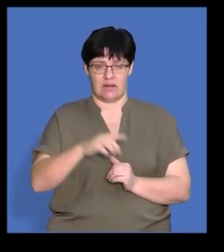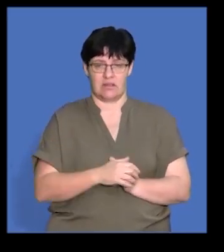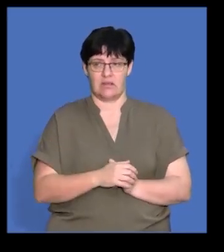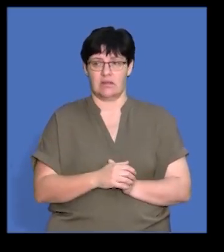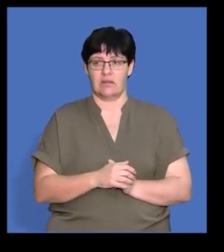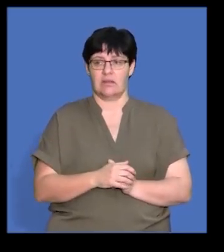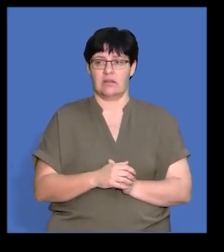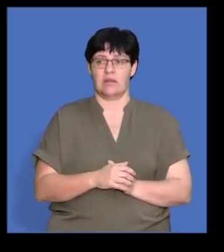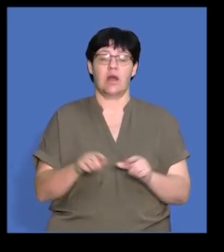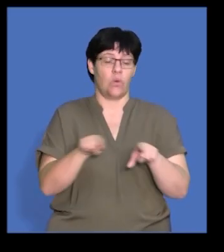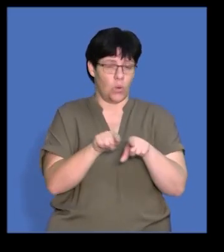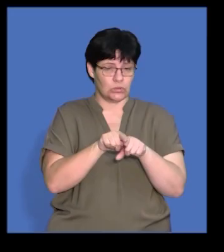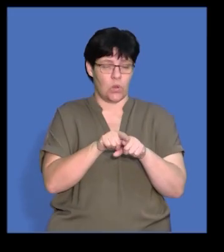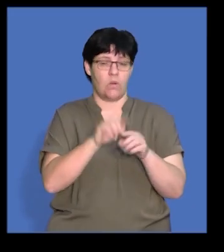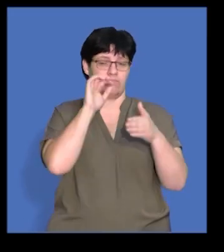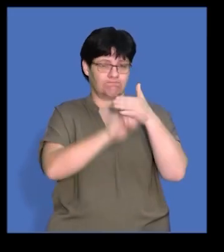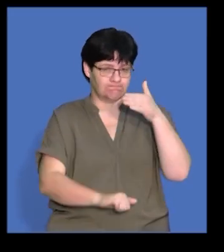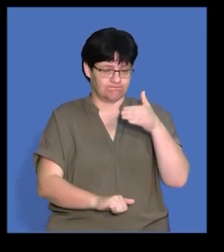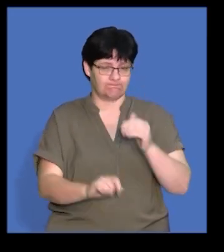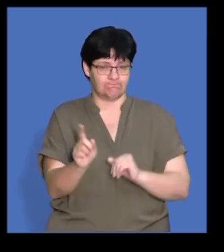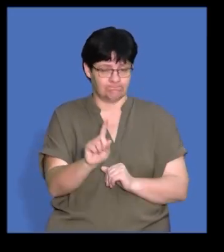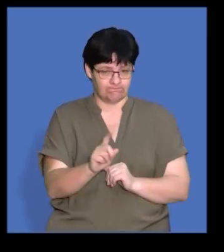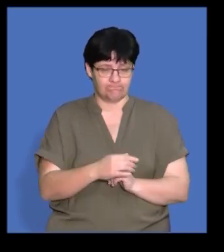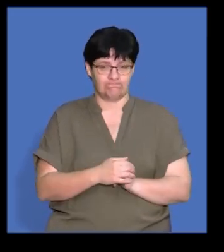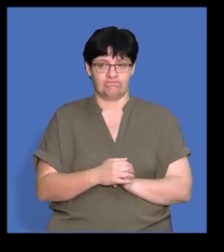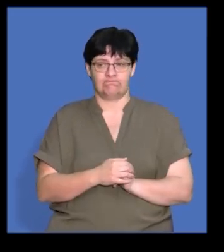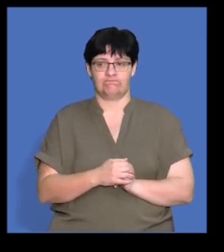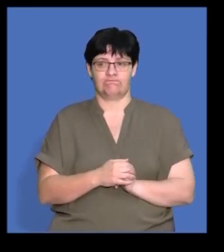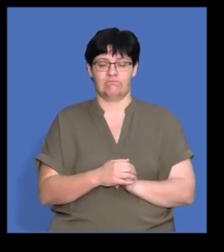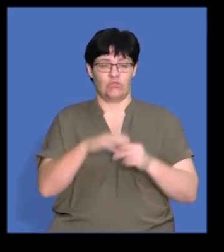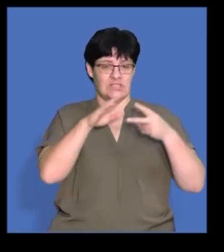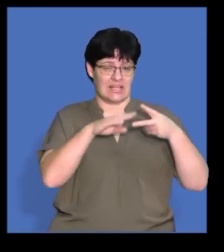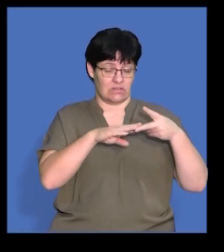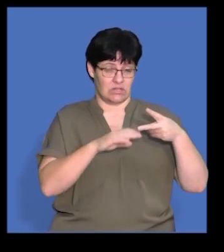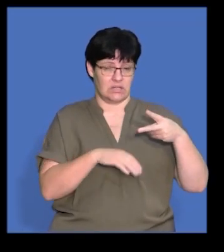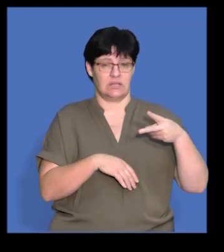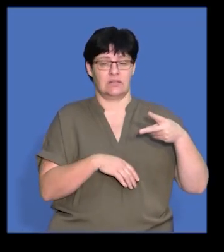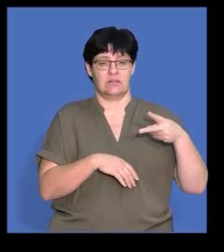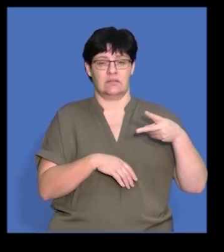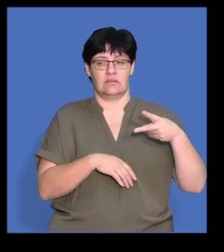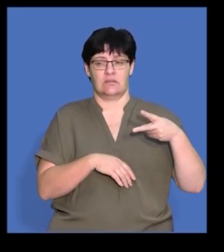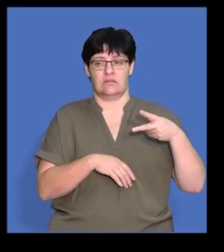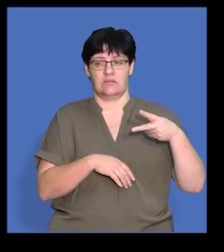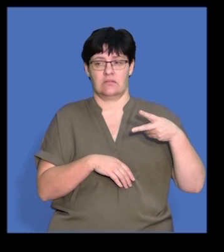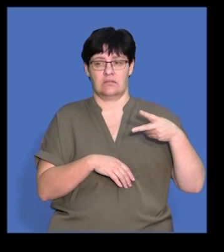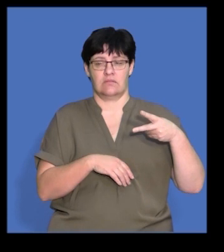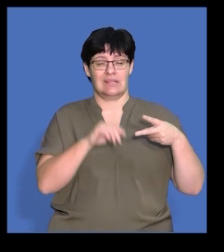14,067 and minus the other amount for the primary, which